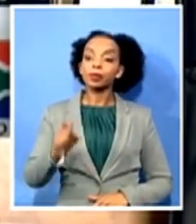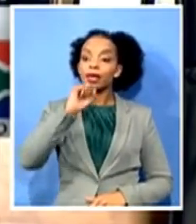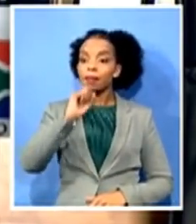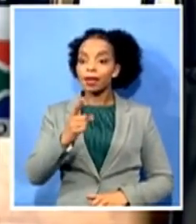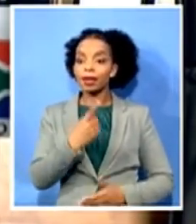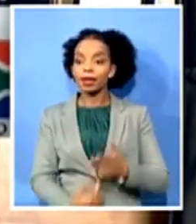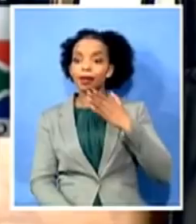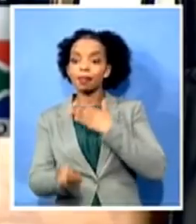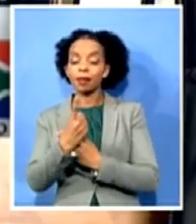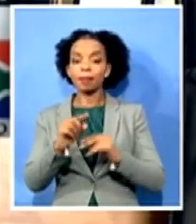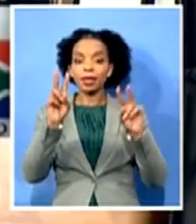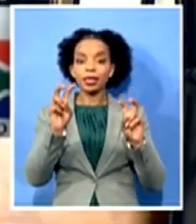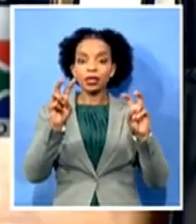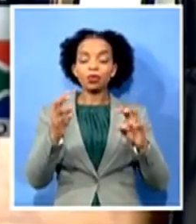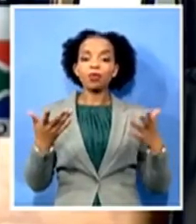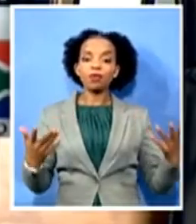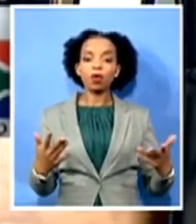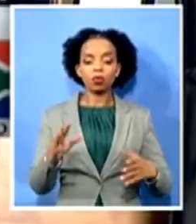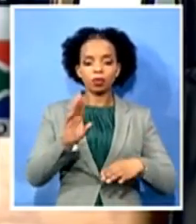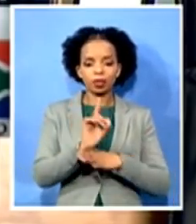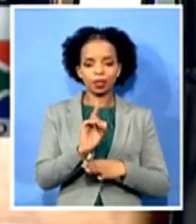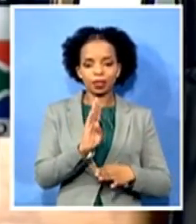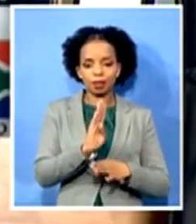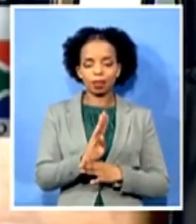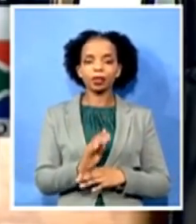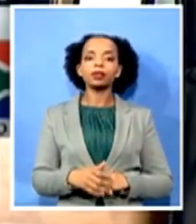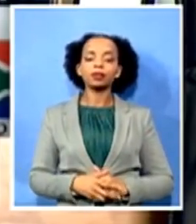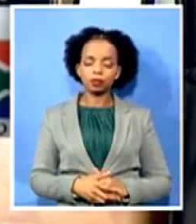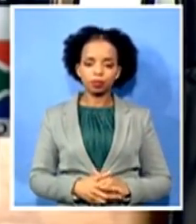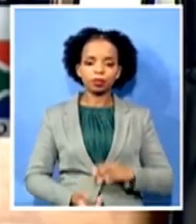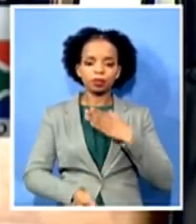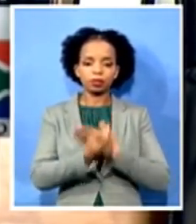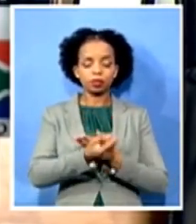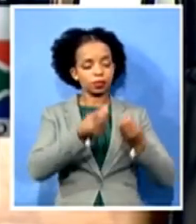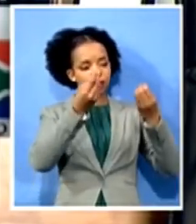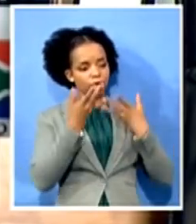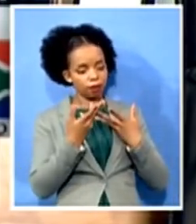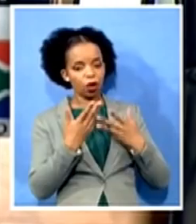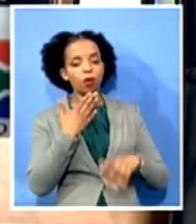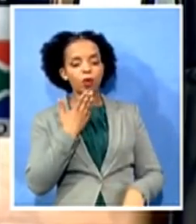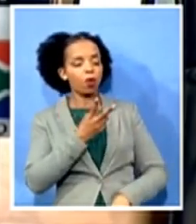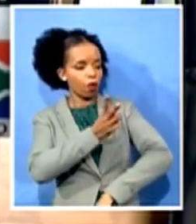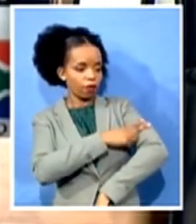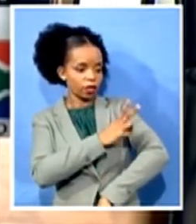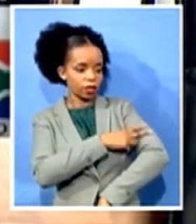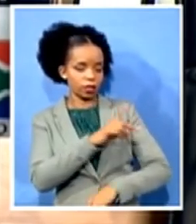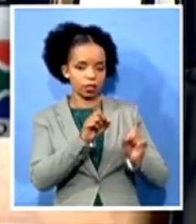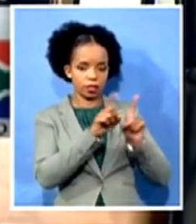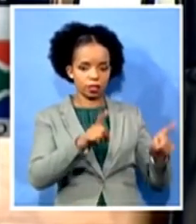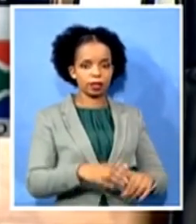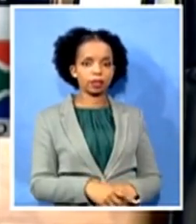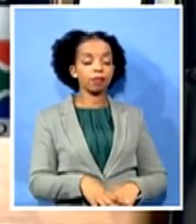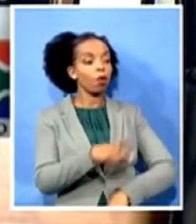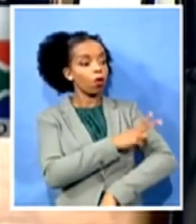was raised to me by the officials. By the officials, the HOD. I did not